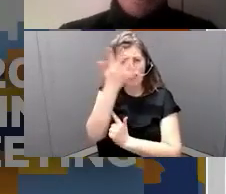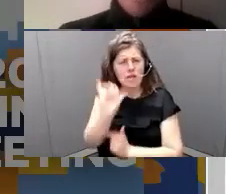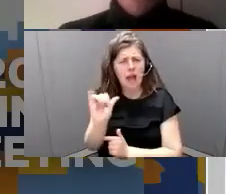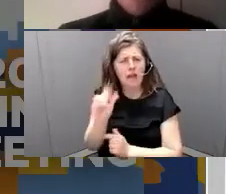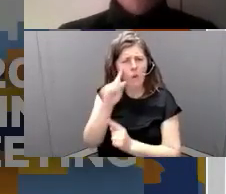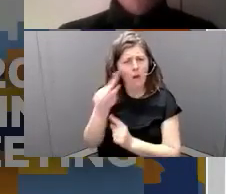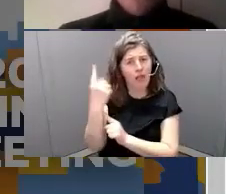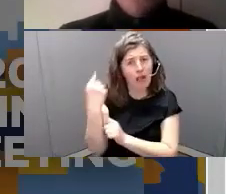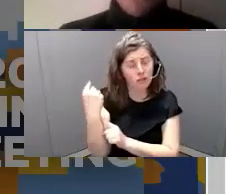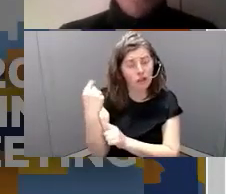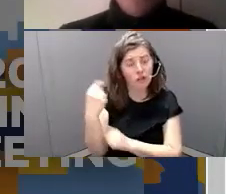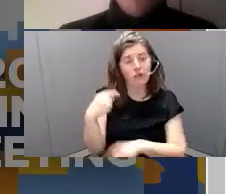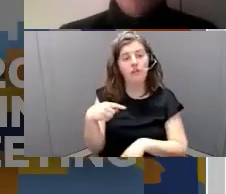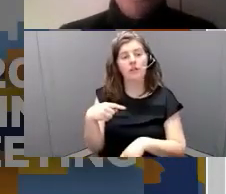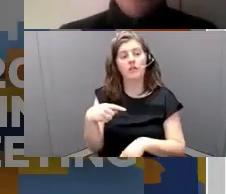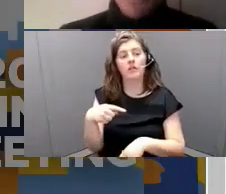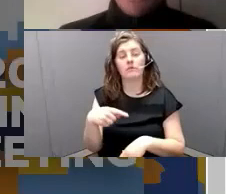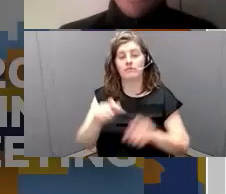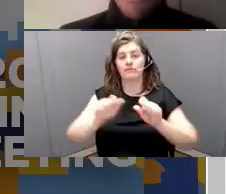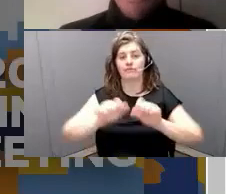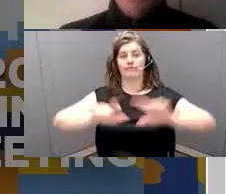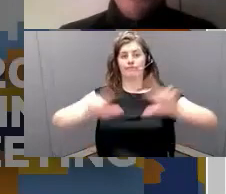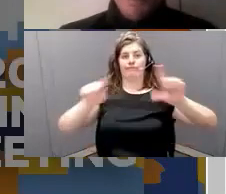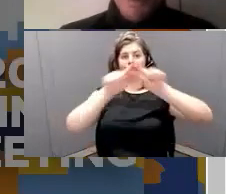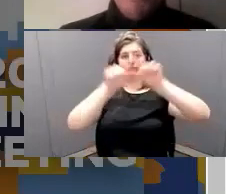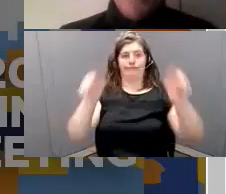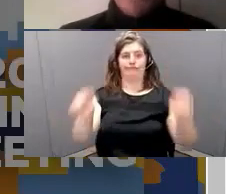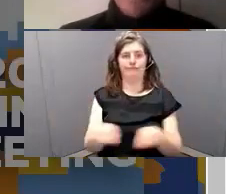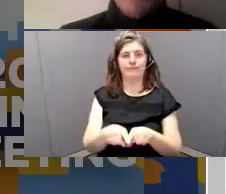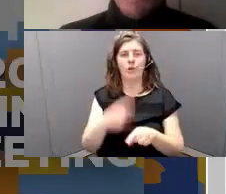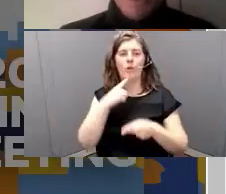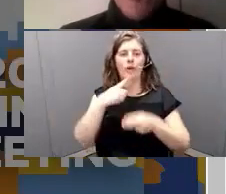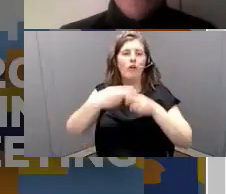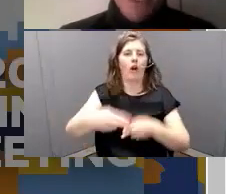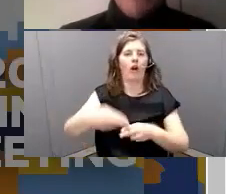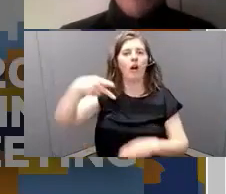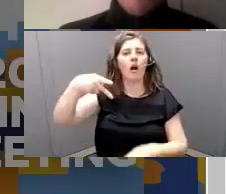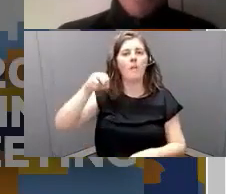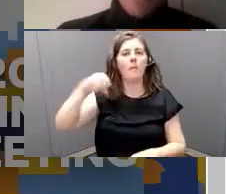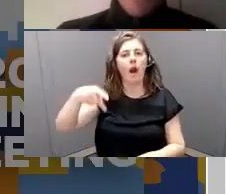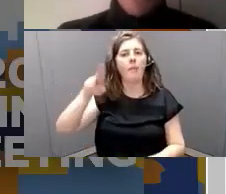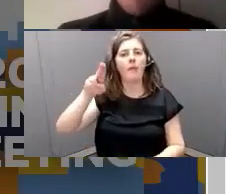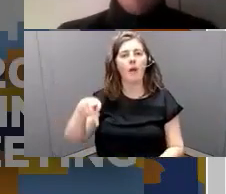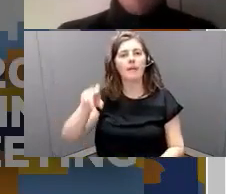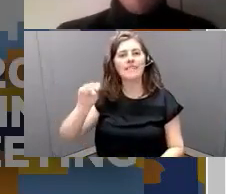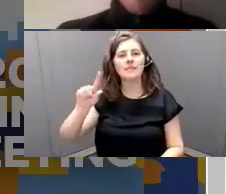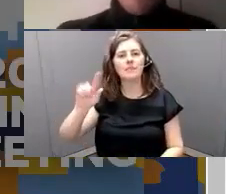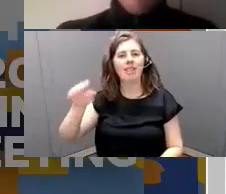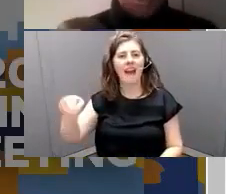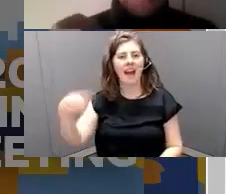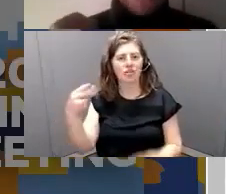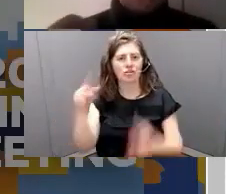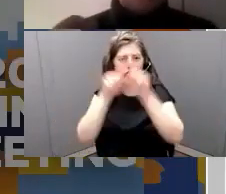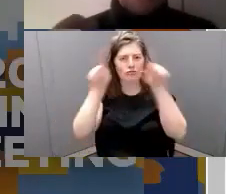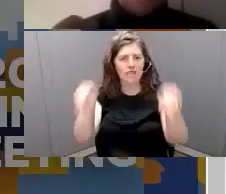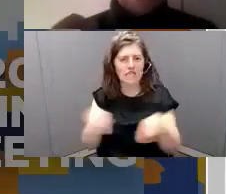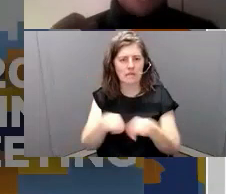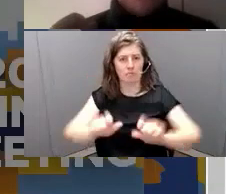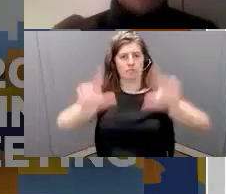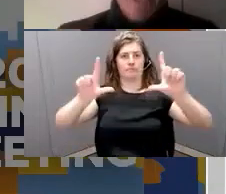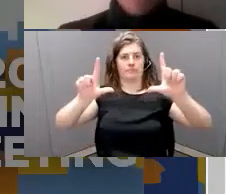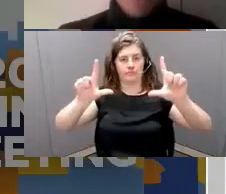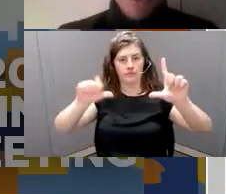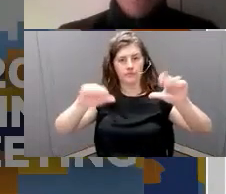Now here, you're greeted with what we like to call a pop-up splash screen. Now, since this